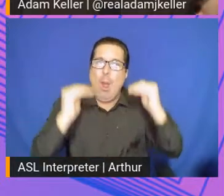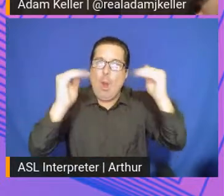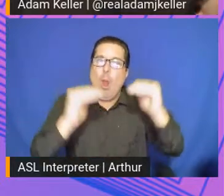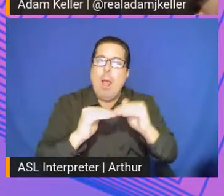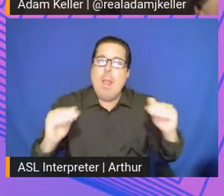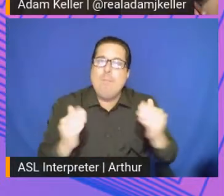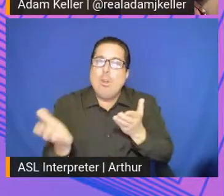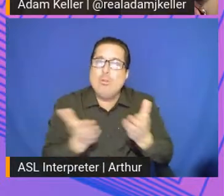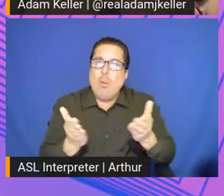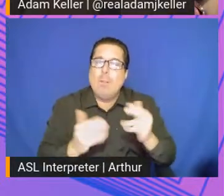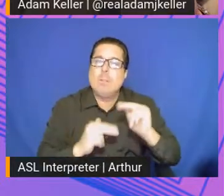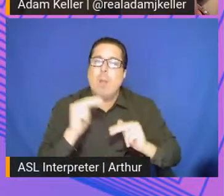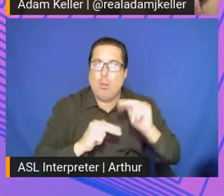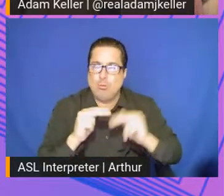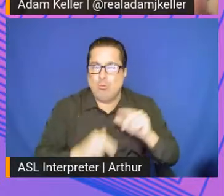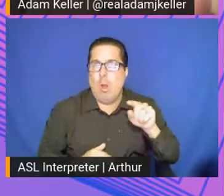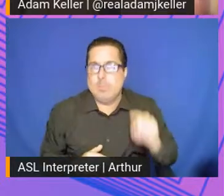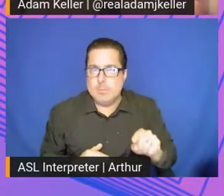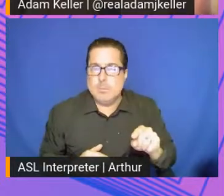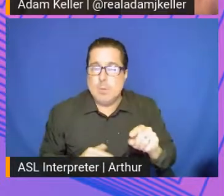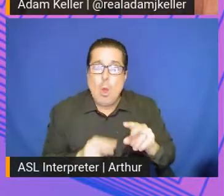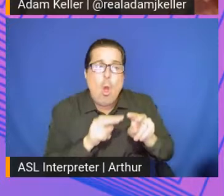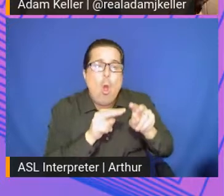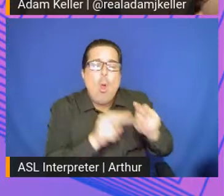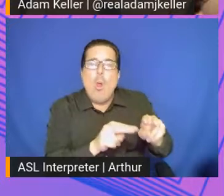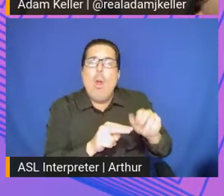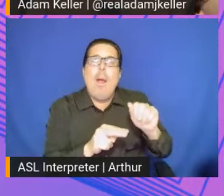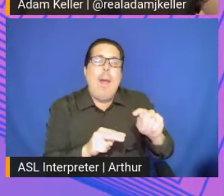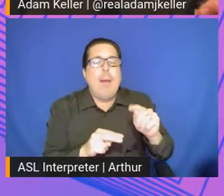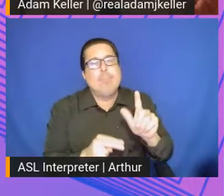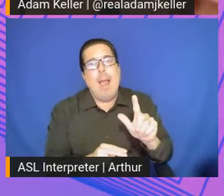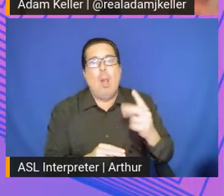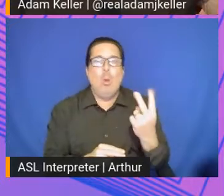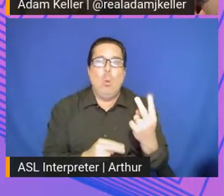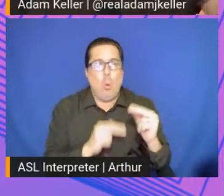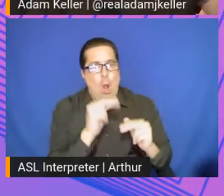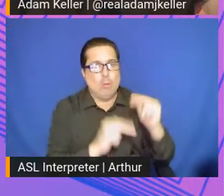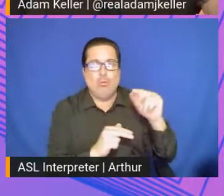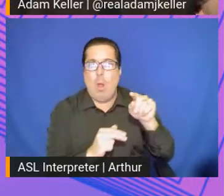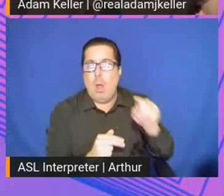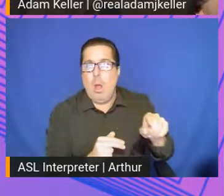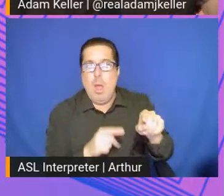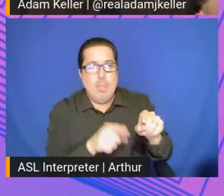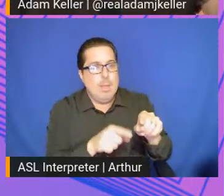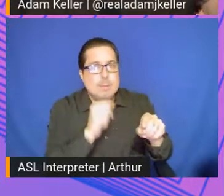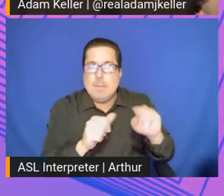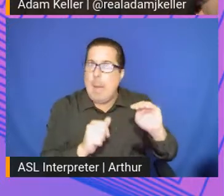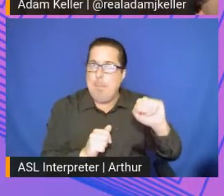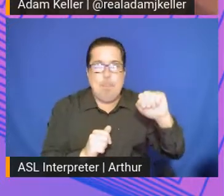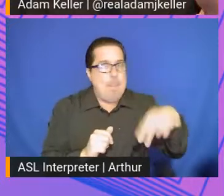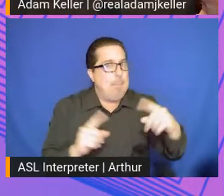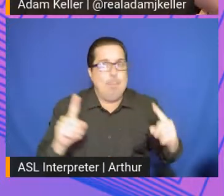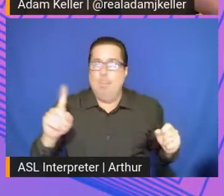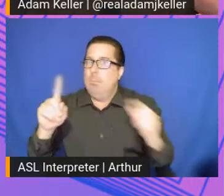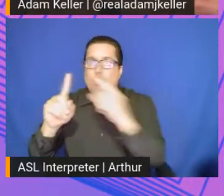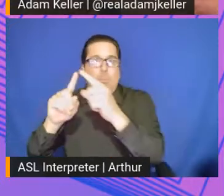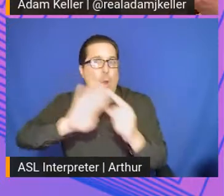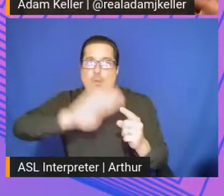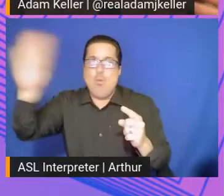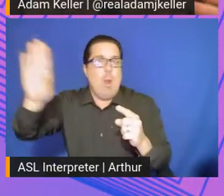constructs. So when you look at like an L2 construct, this does not map directly to CloudFormation. I don't have to